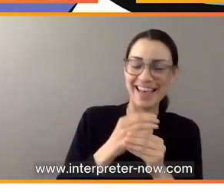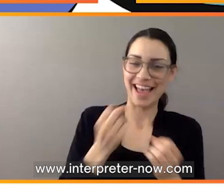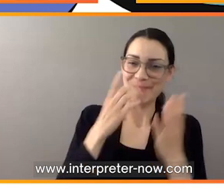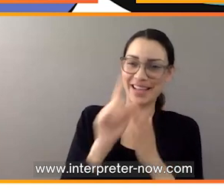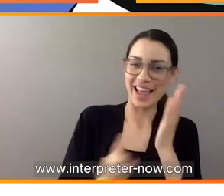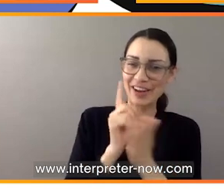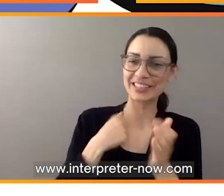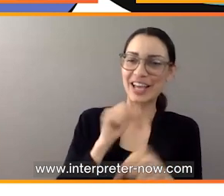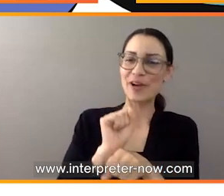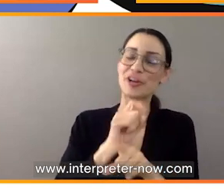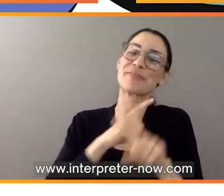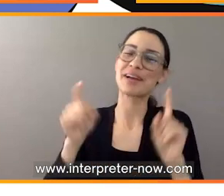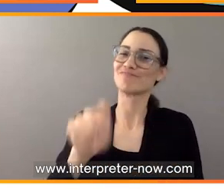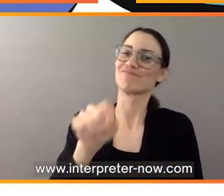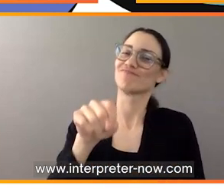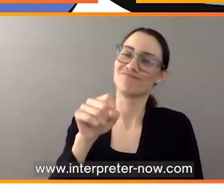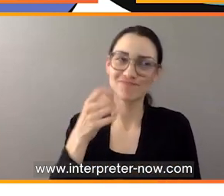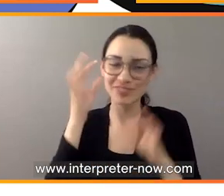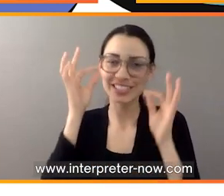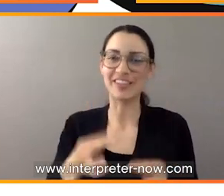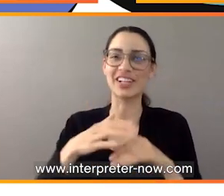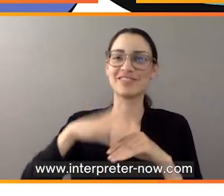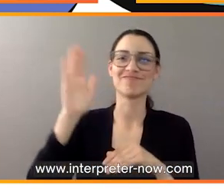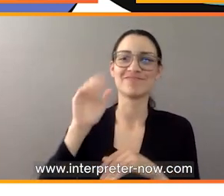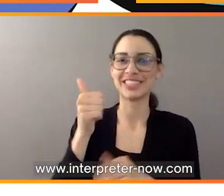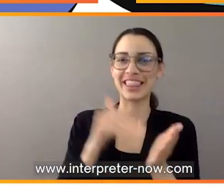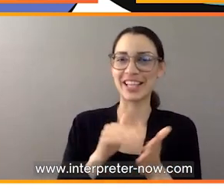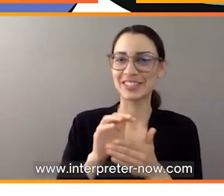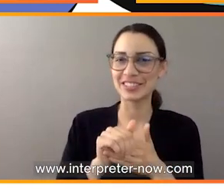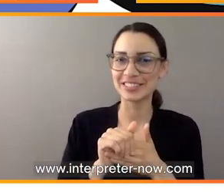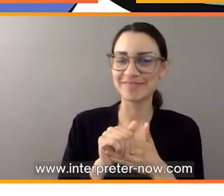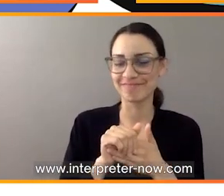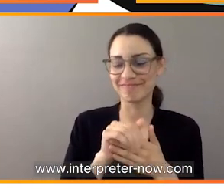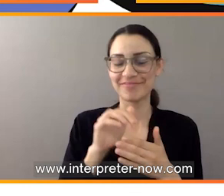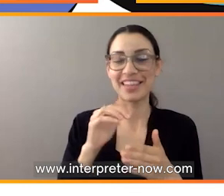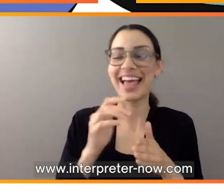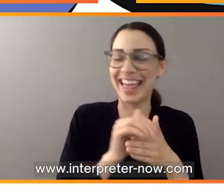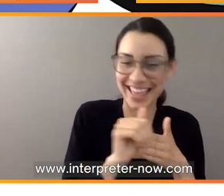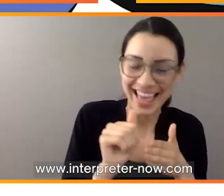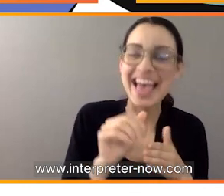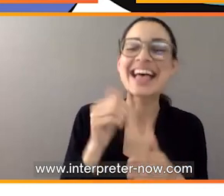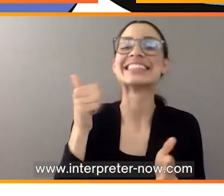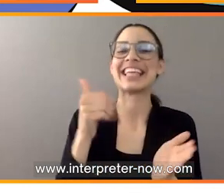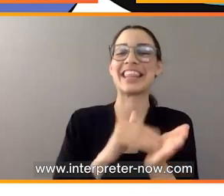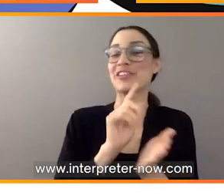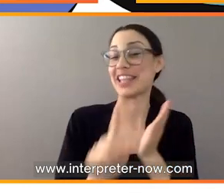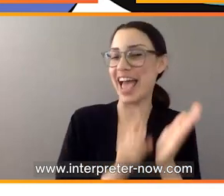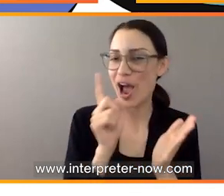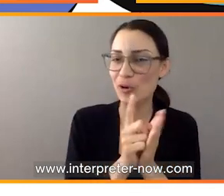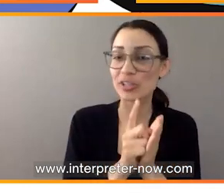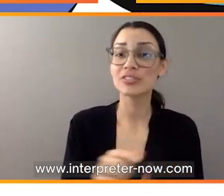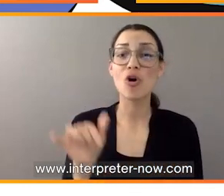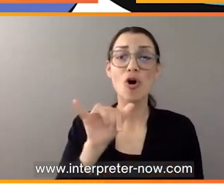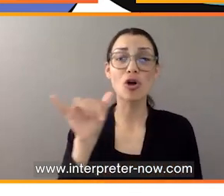for organizations. Yeah. And I also use the word kindness catalyst, just as a reminder that when all else fails and